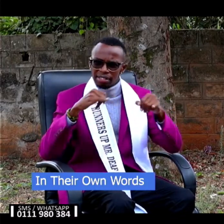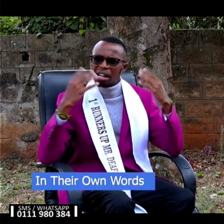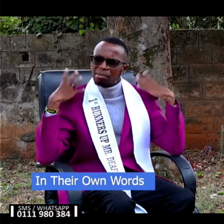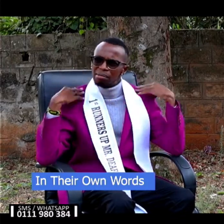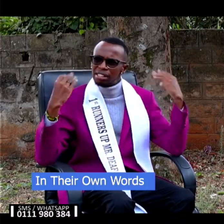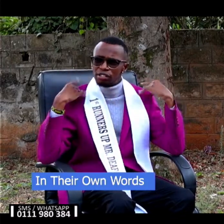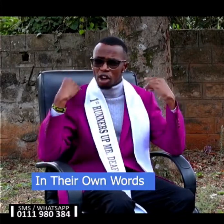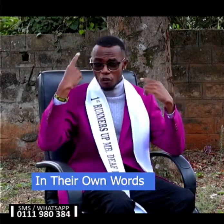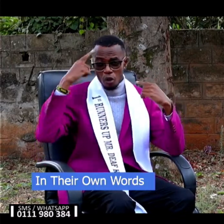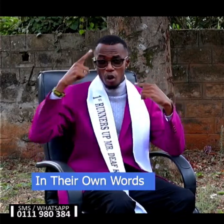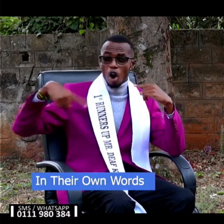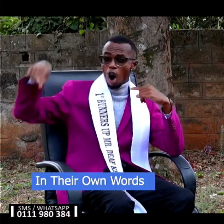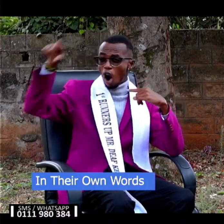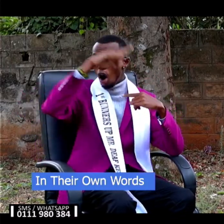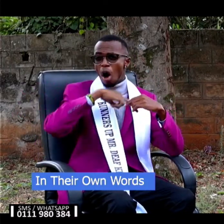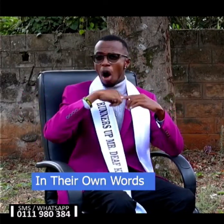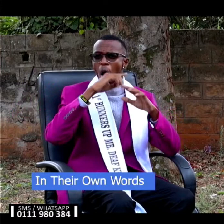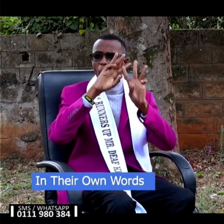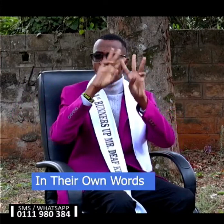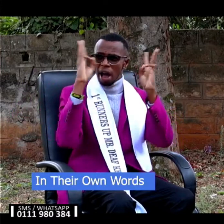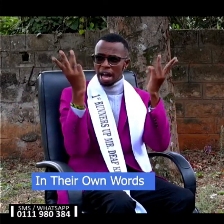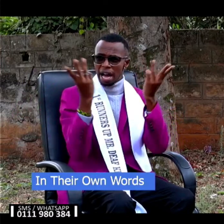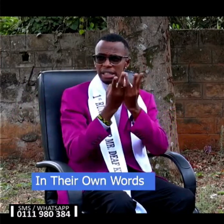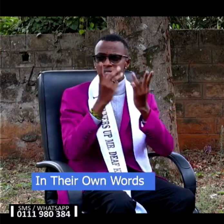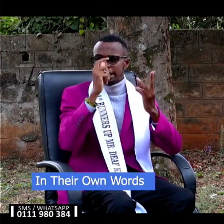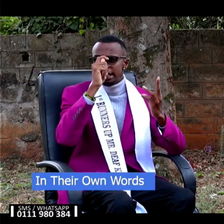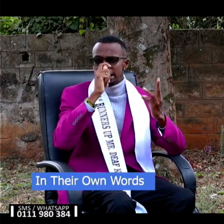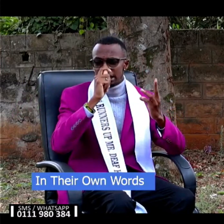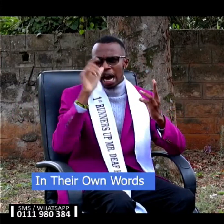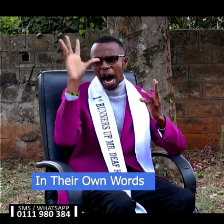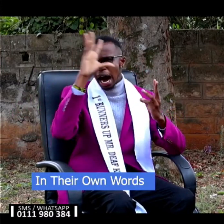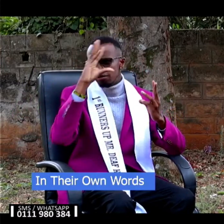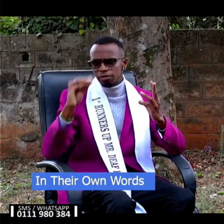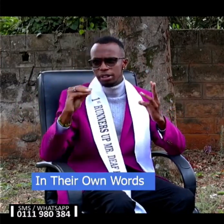on how to do our facial and practice on